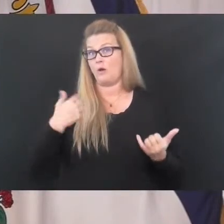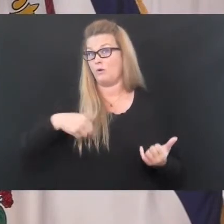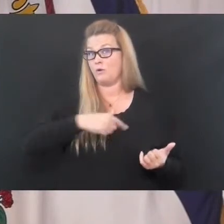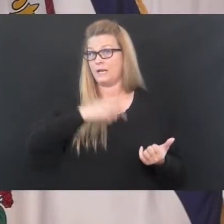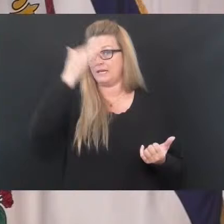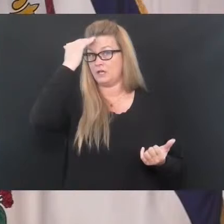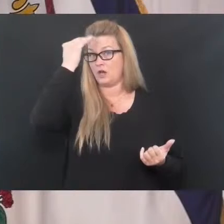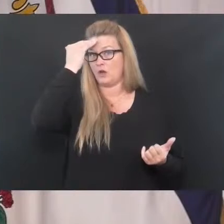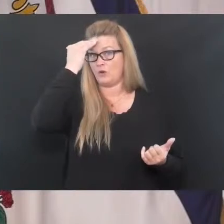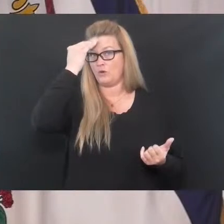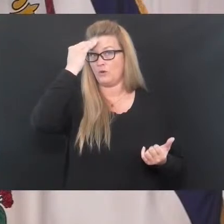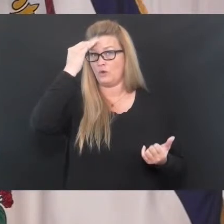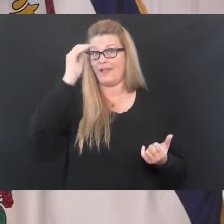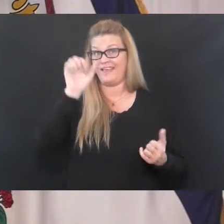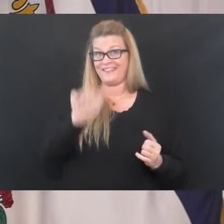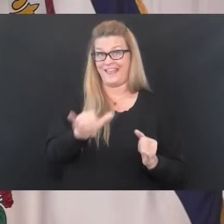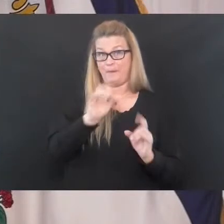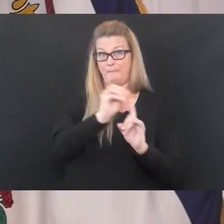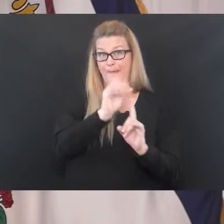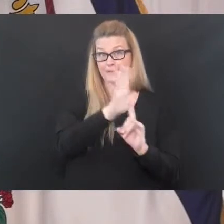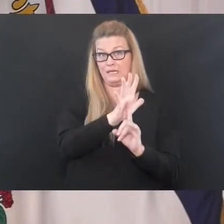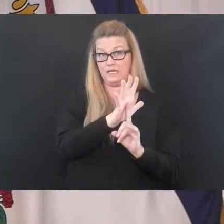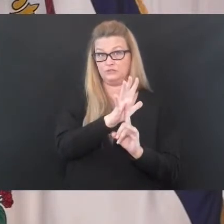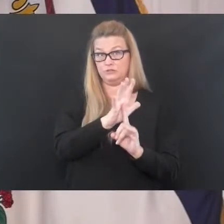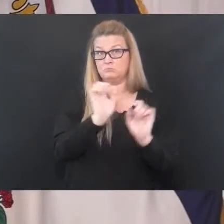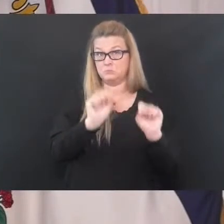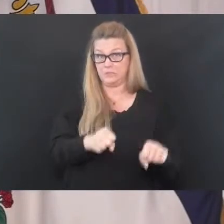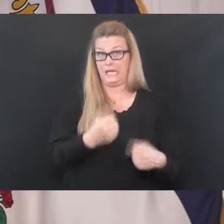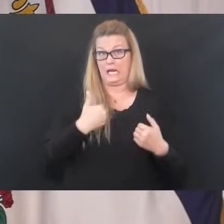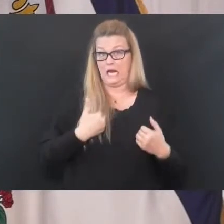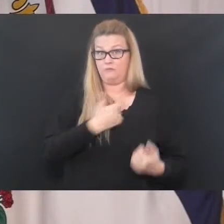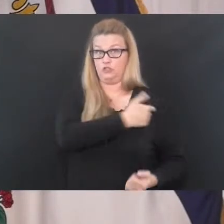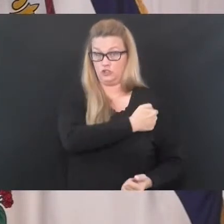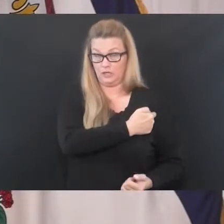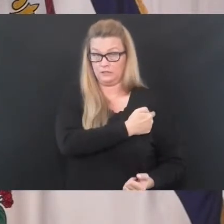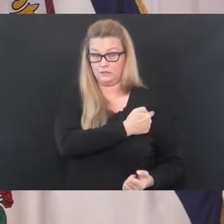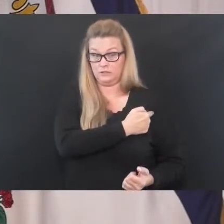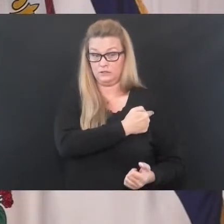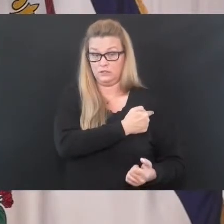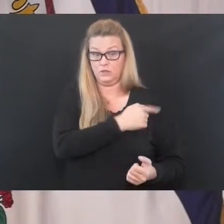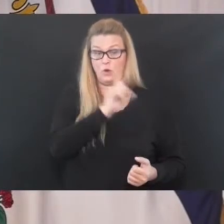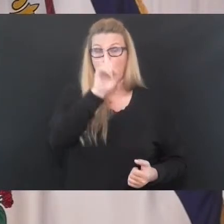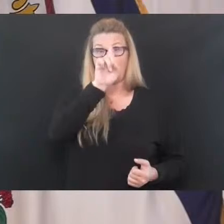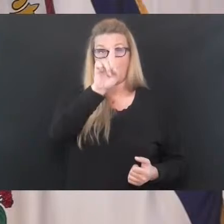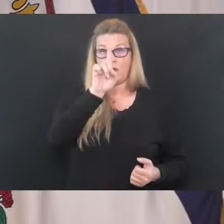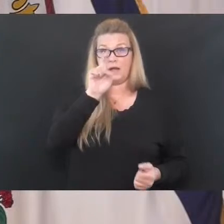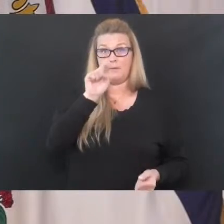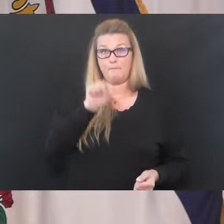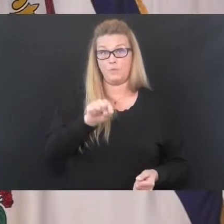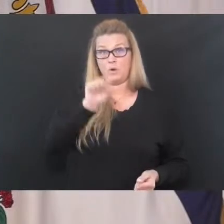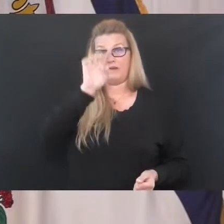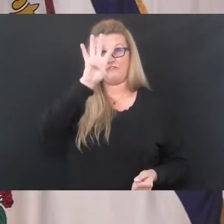the eligible population. We know there's